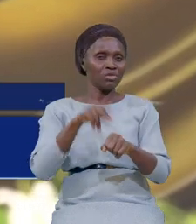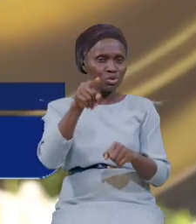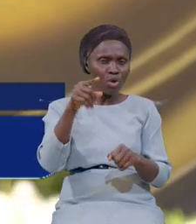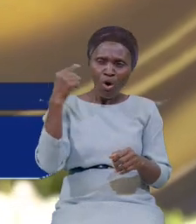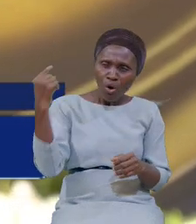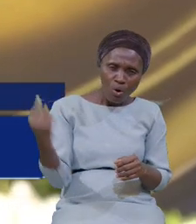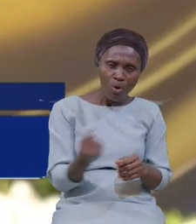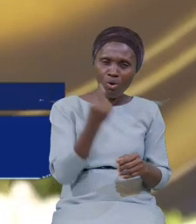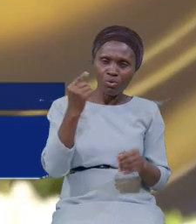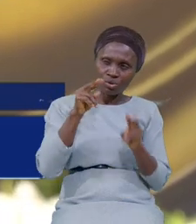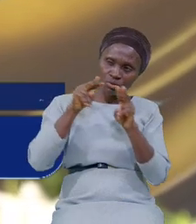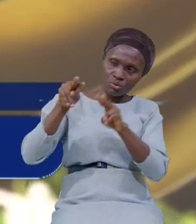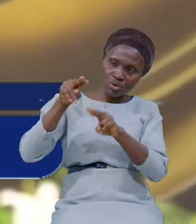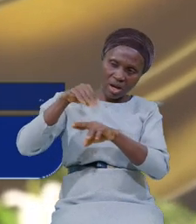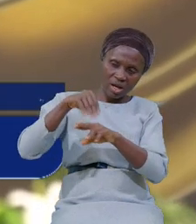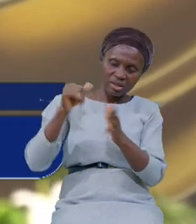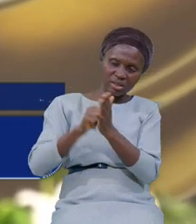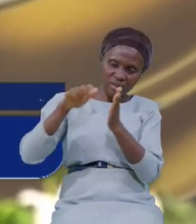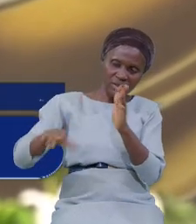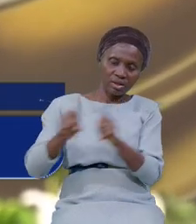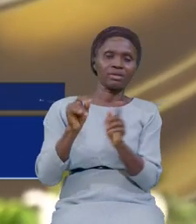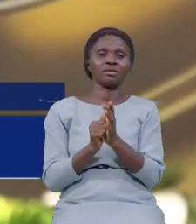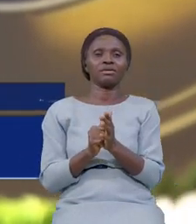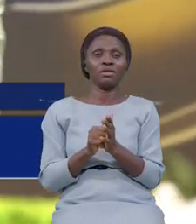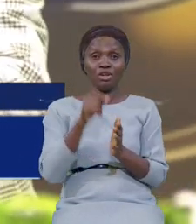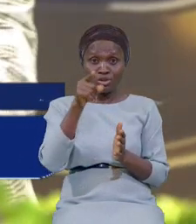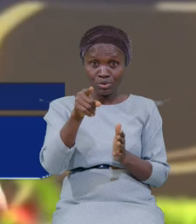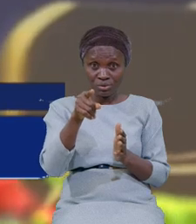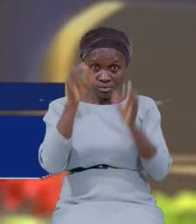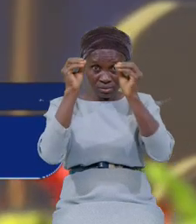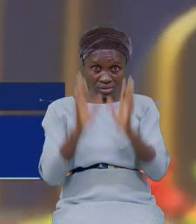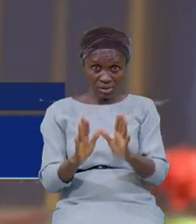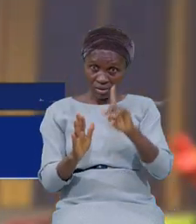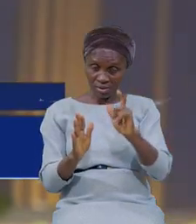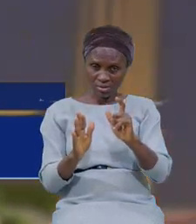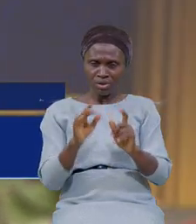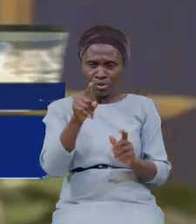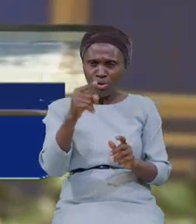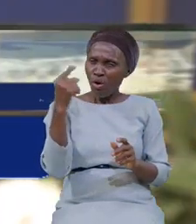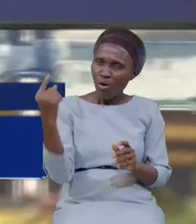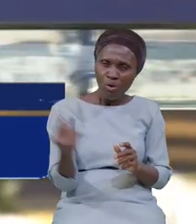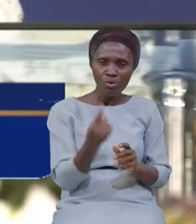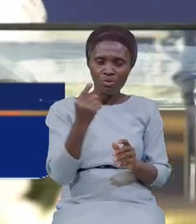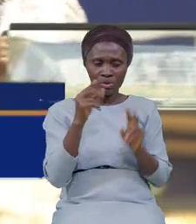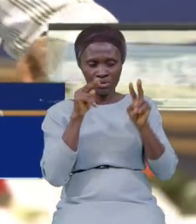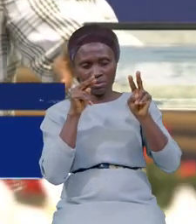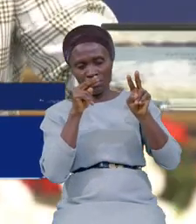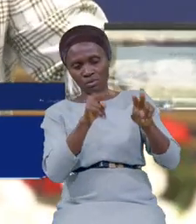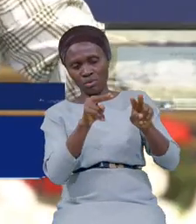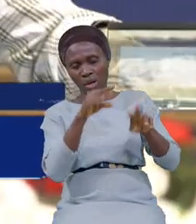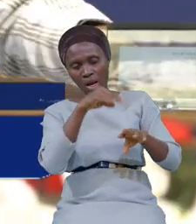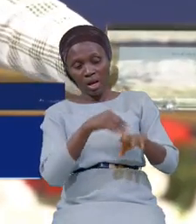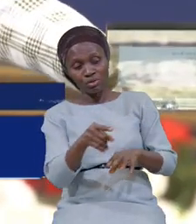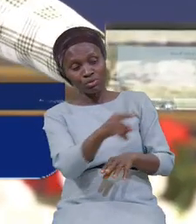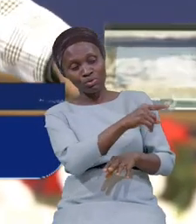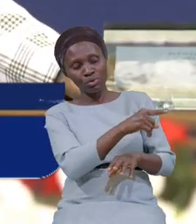child like that. Are you a teacher? Always look at those pupils as gifts from